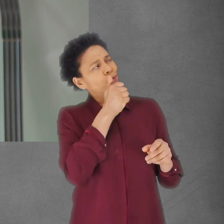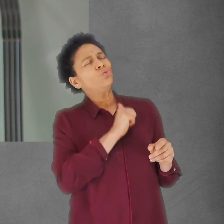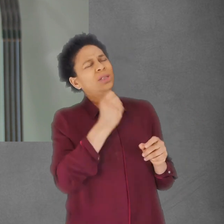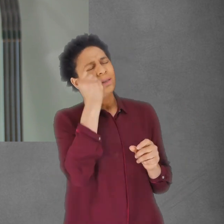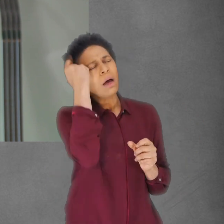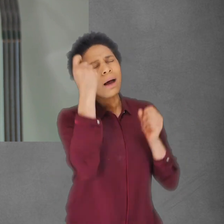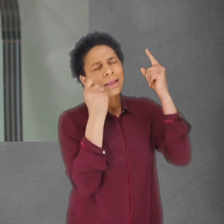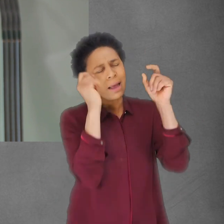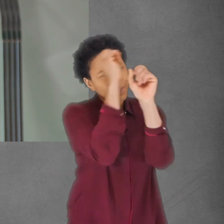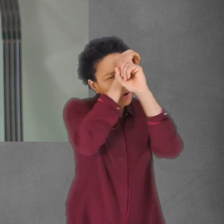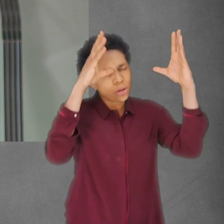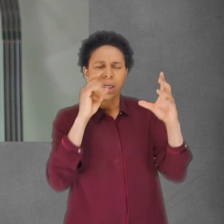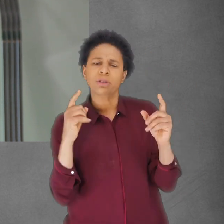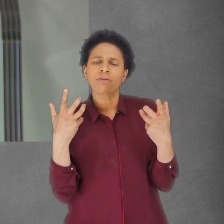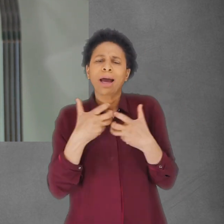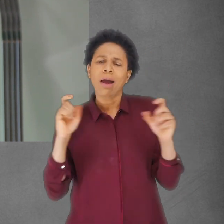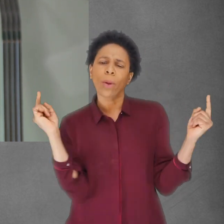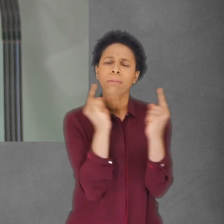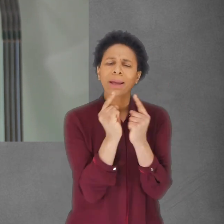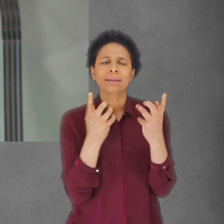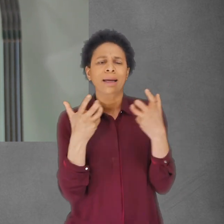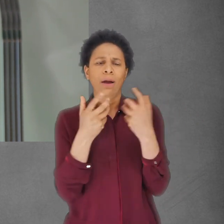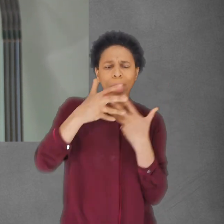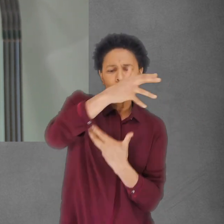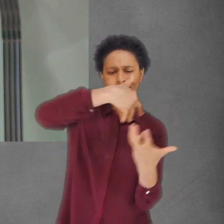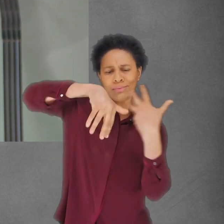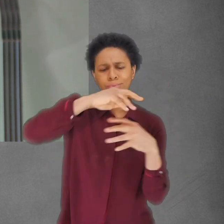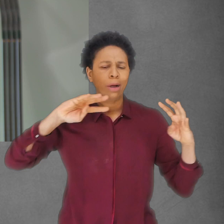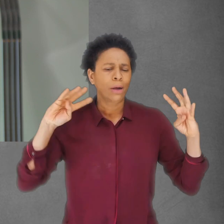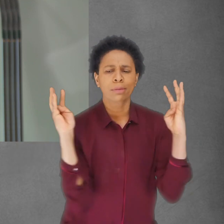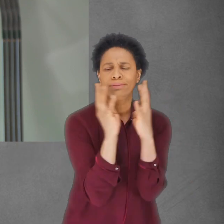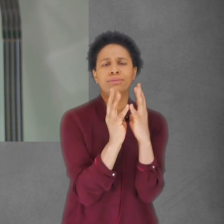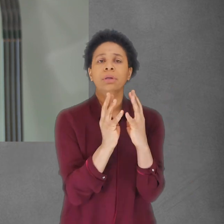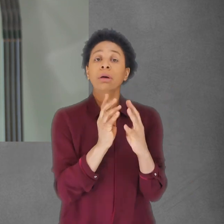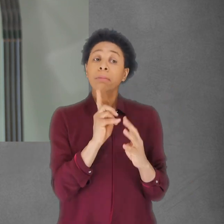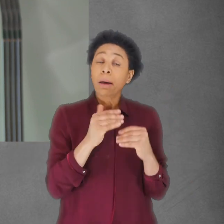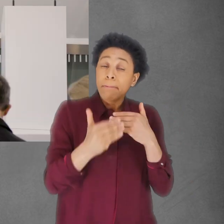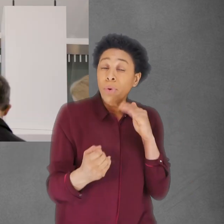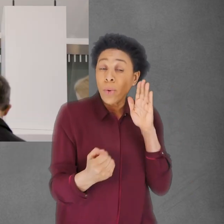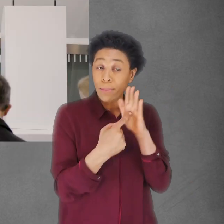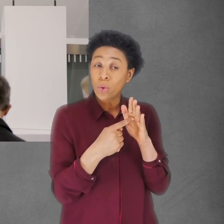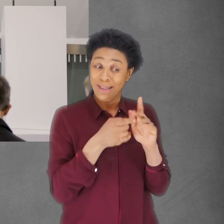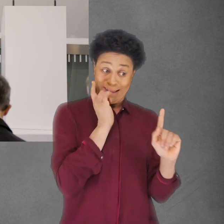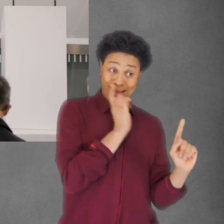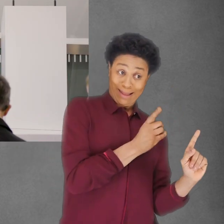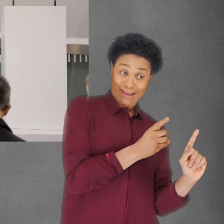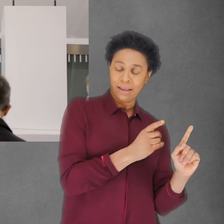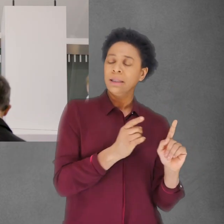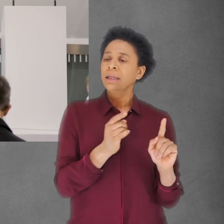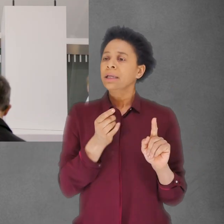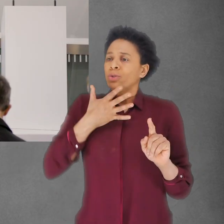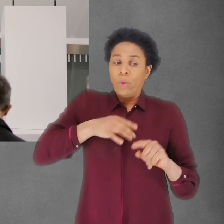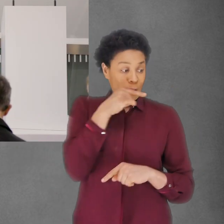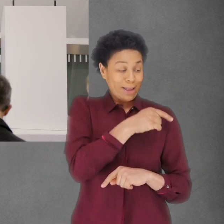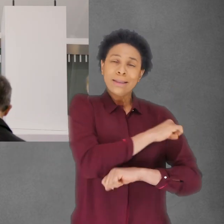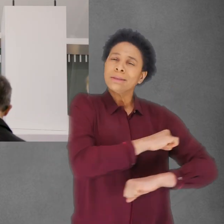draws on all of these gathering places, has been really important in forming the design. But more important than that, as